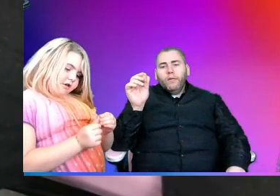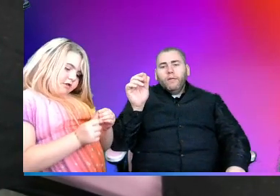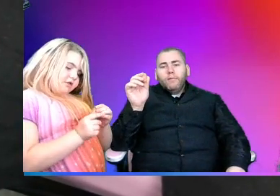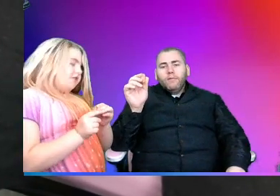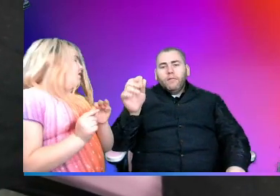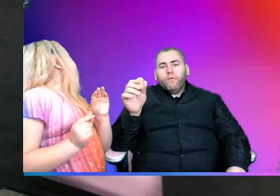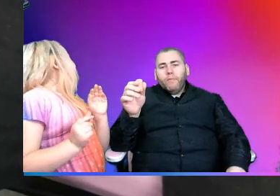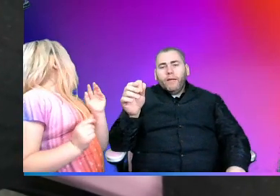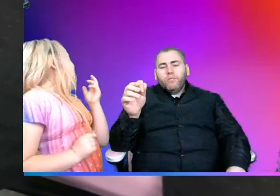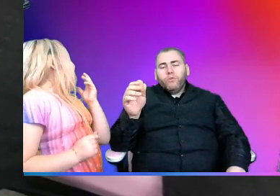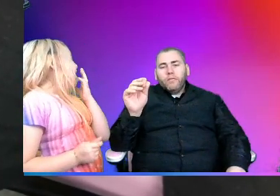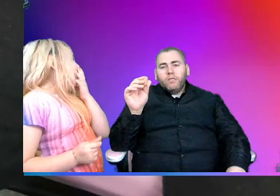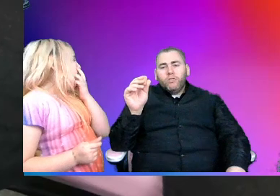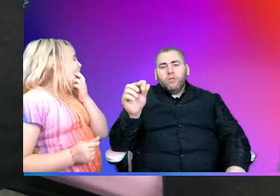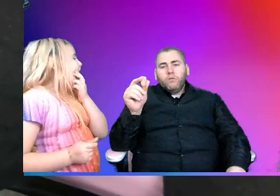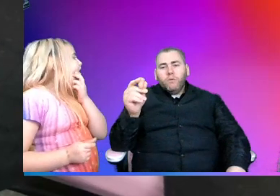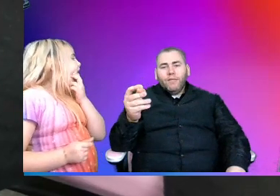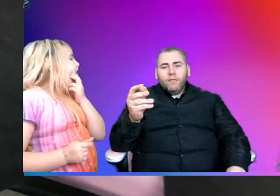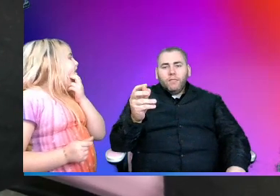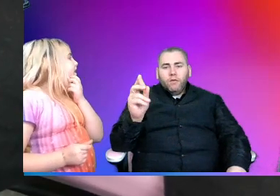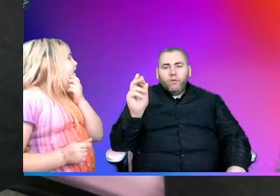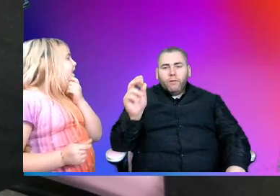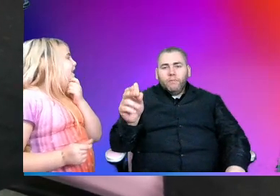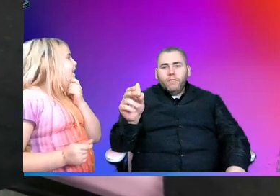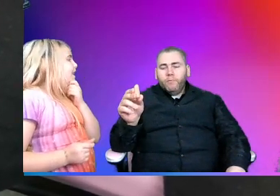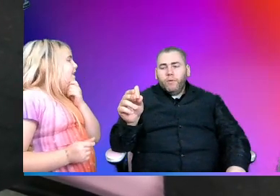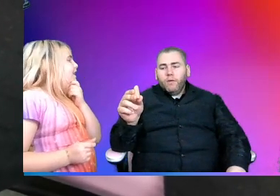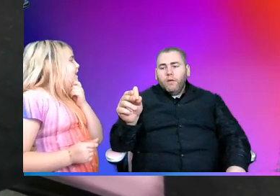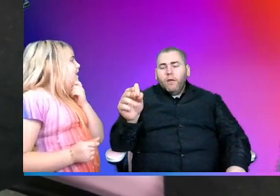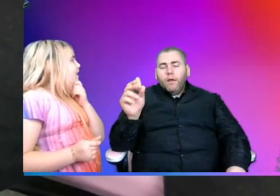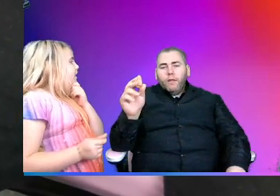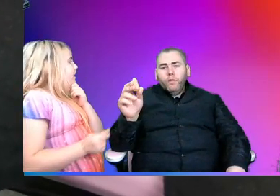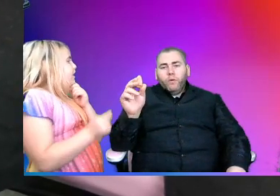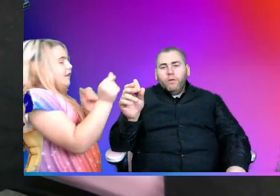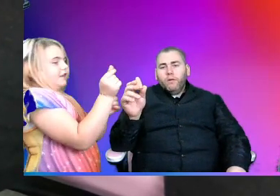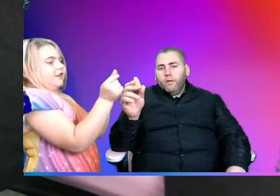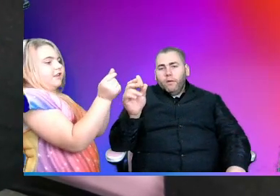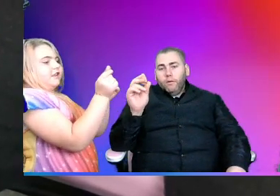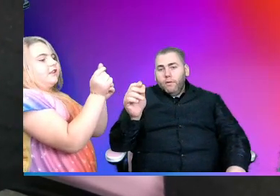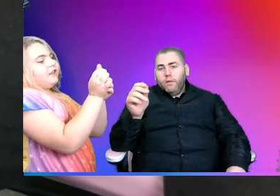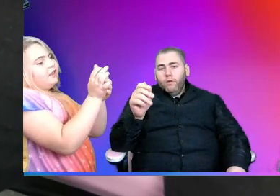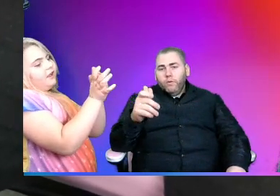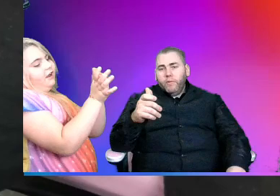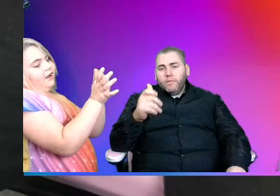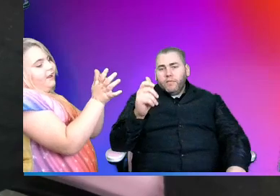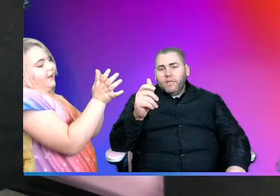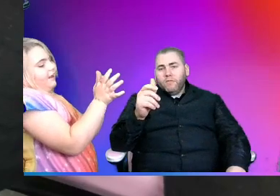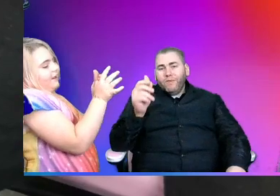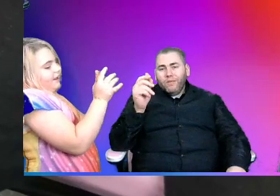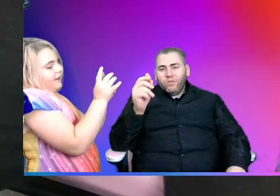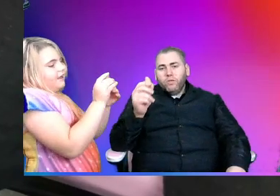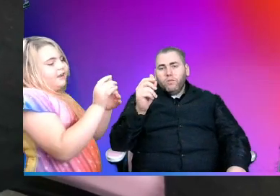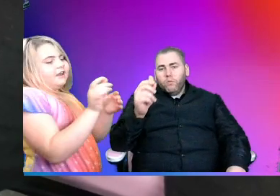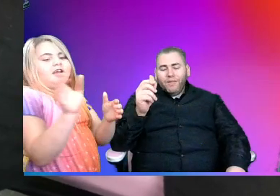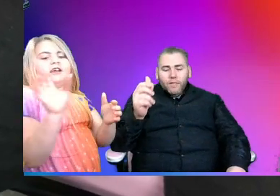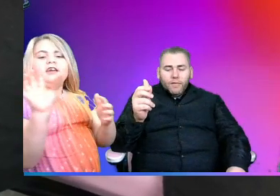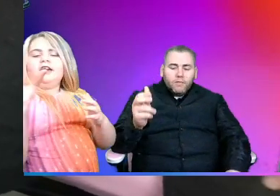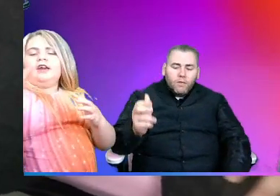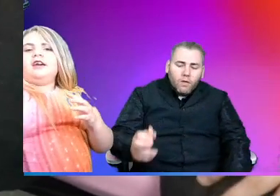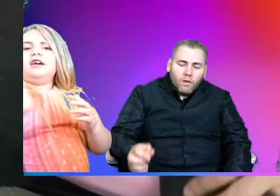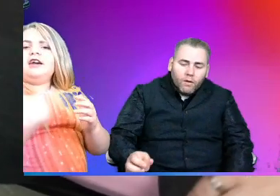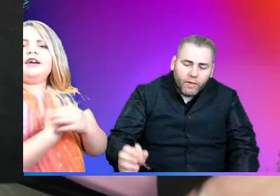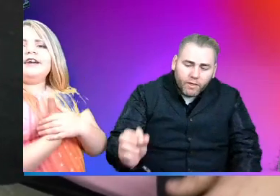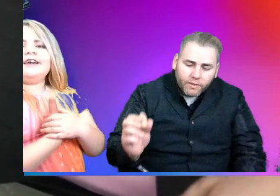101 different magic tricks just with this little thumb tip, and you can be successful just with